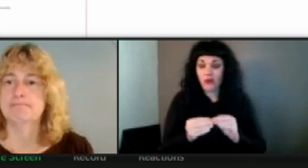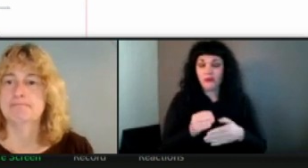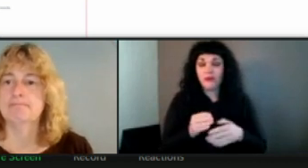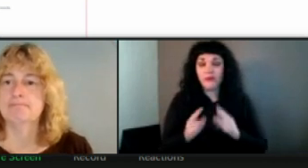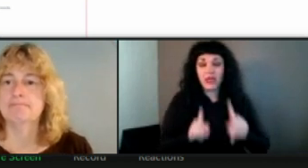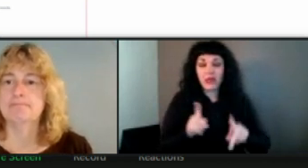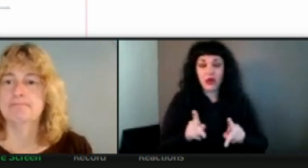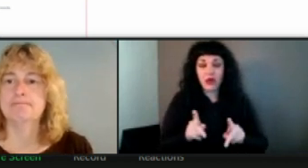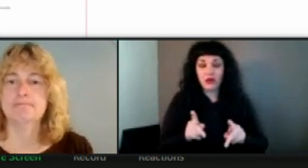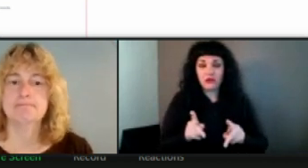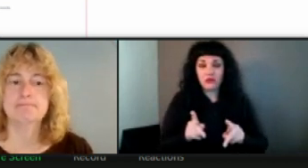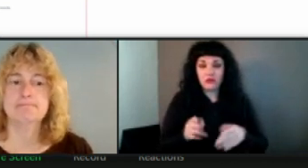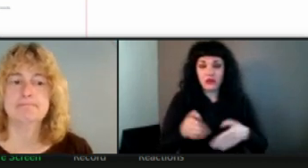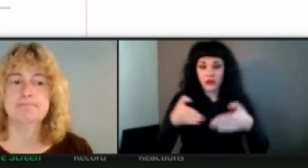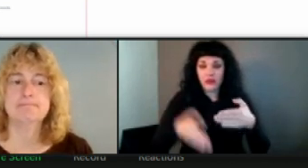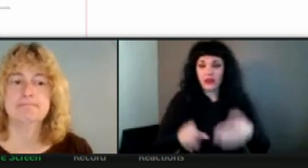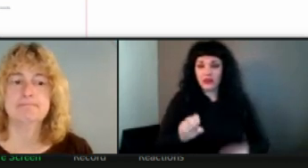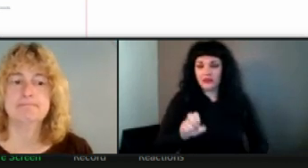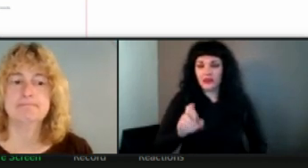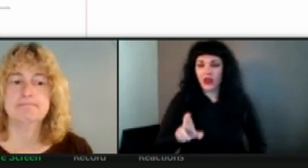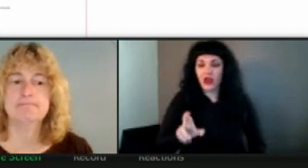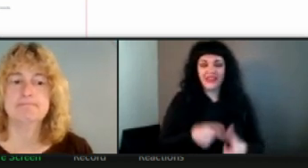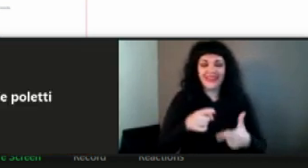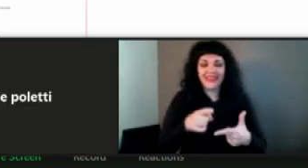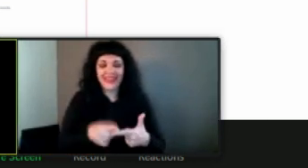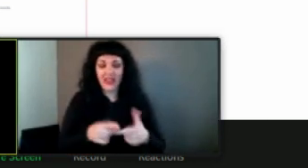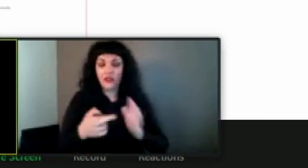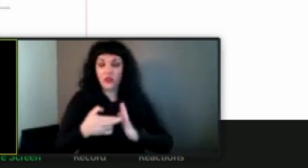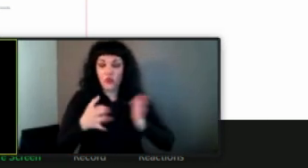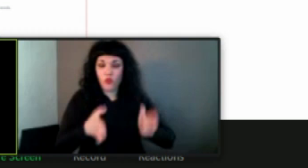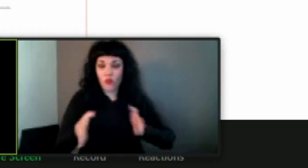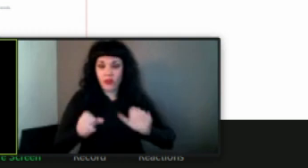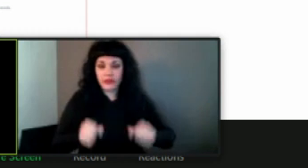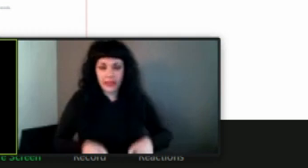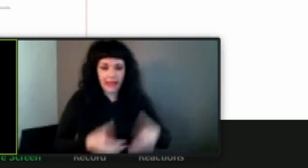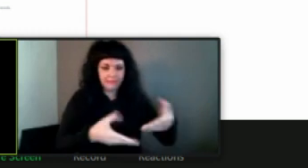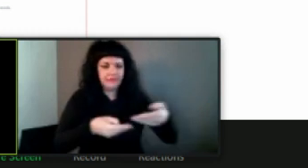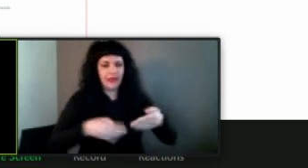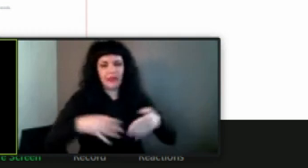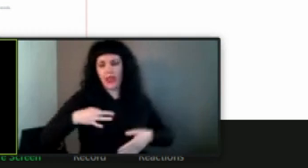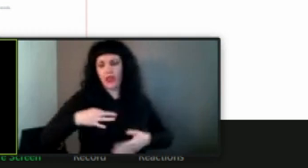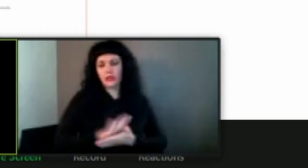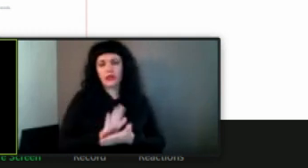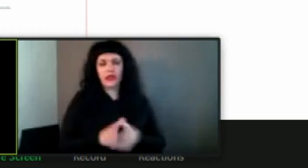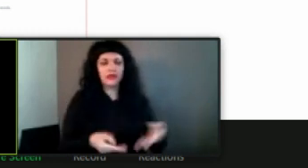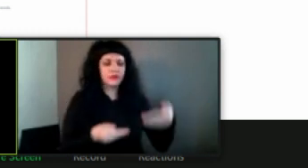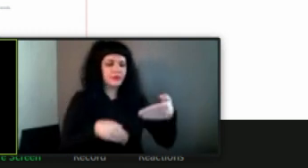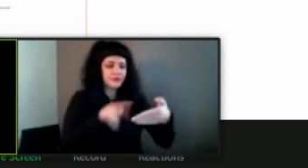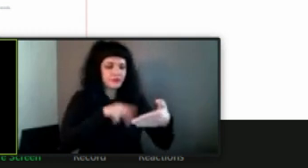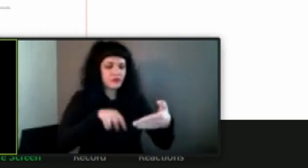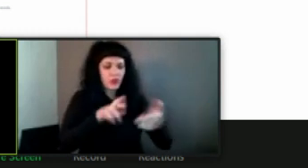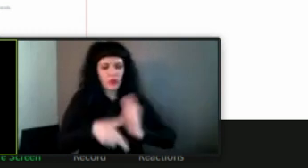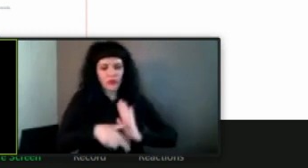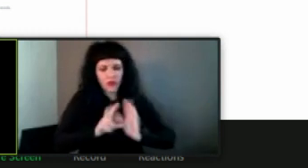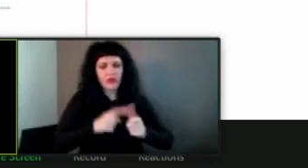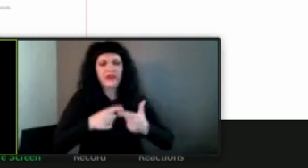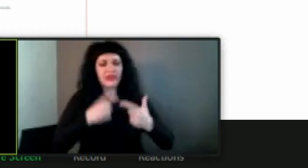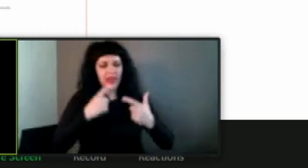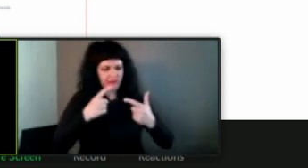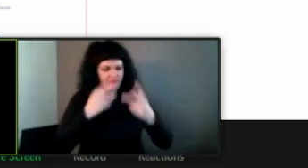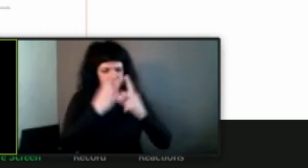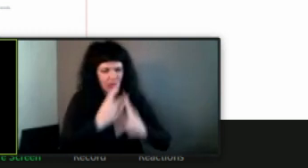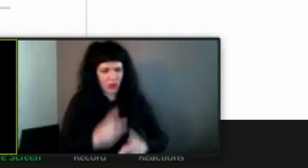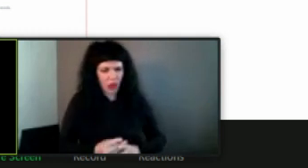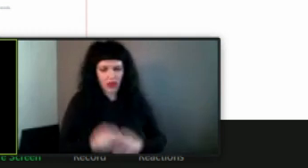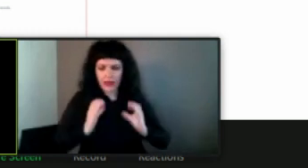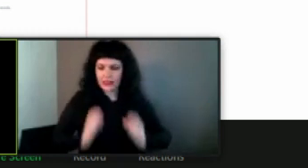reps at MDHS can take that application, review it, and see what help the customer needs. Customer can also complete